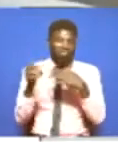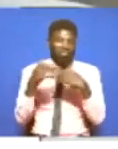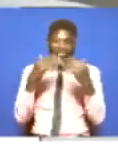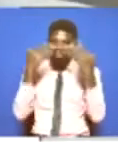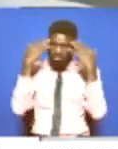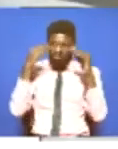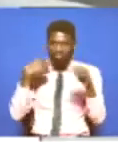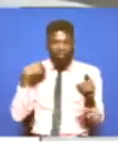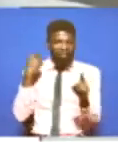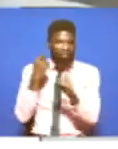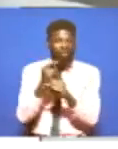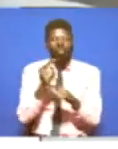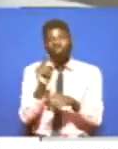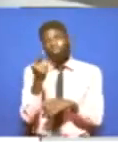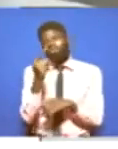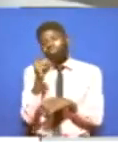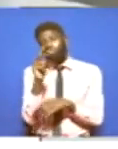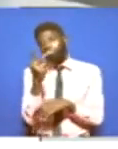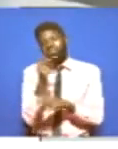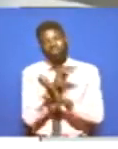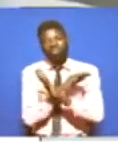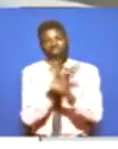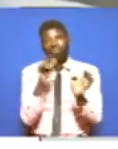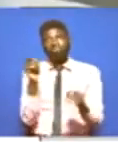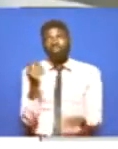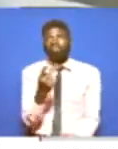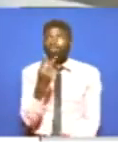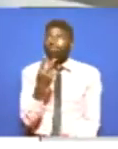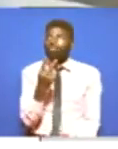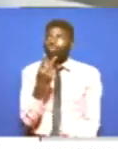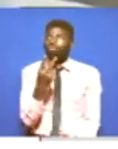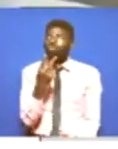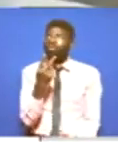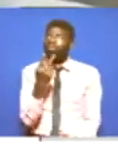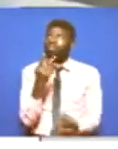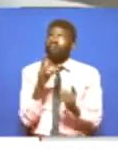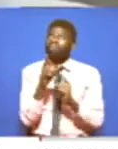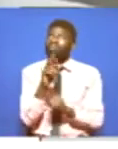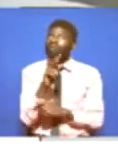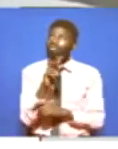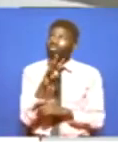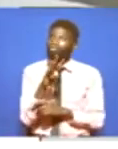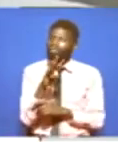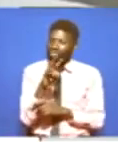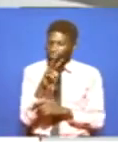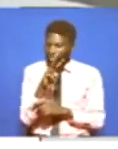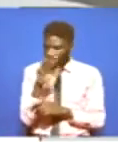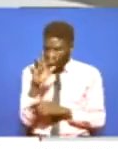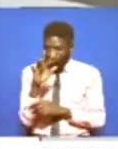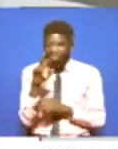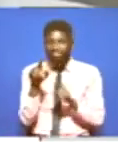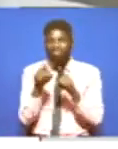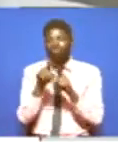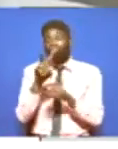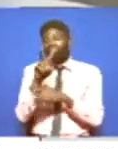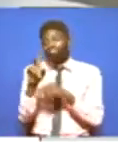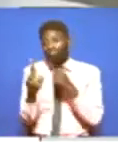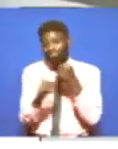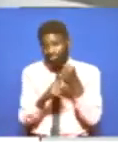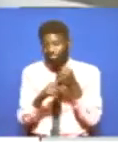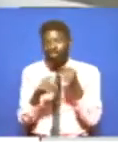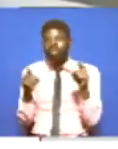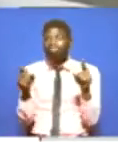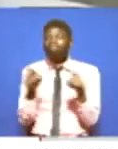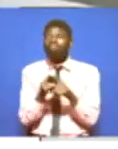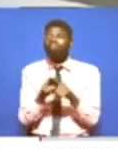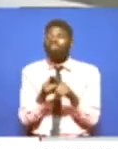or twice in February, about 24th, 25th, and 26th. And it is actually after